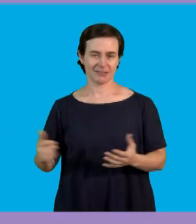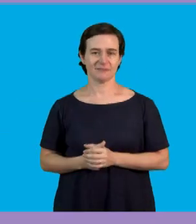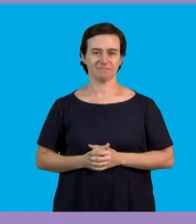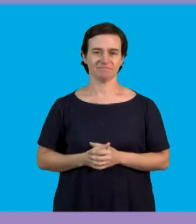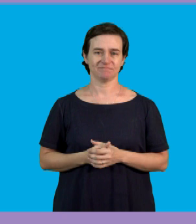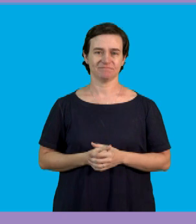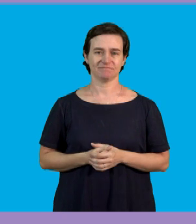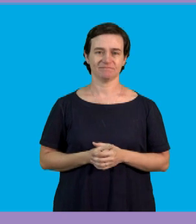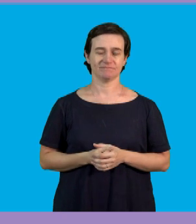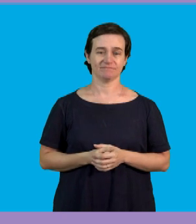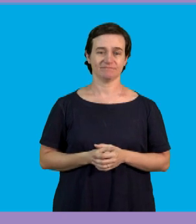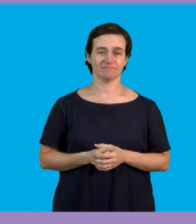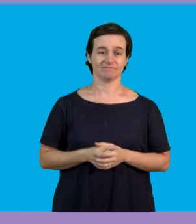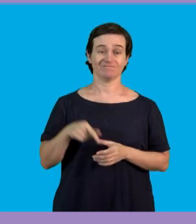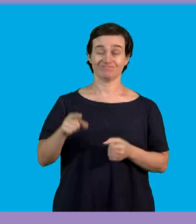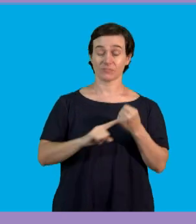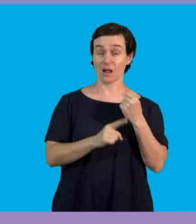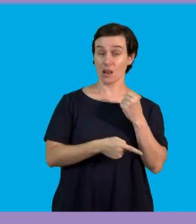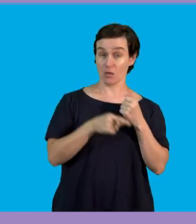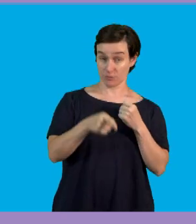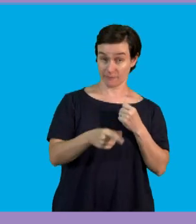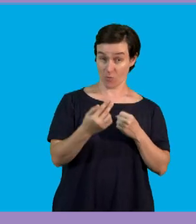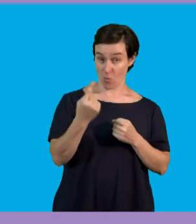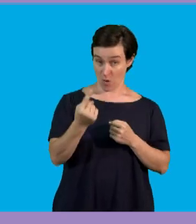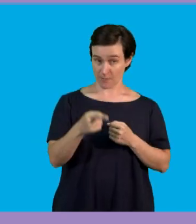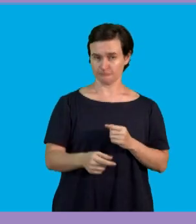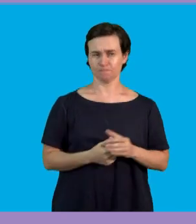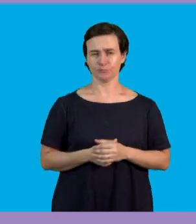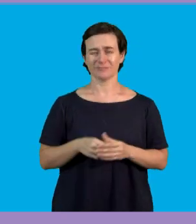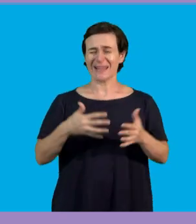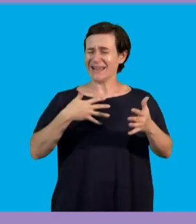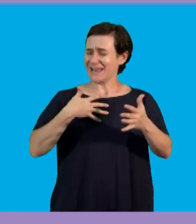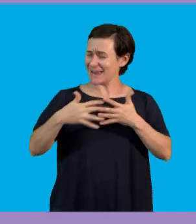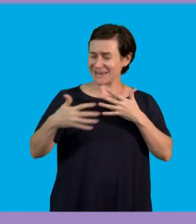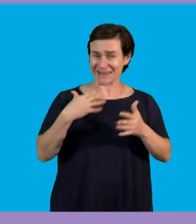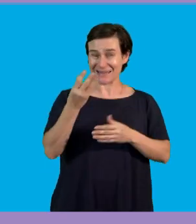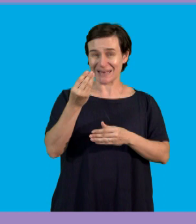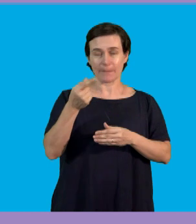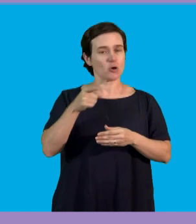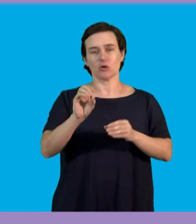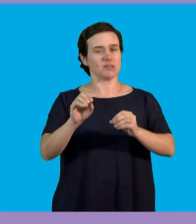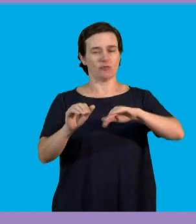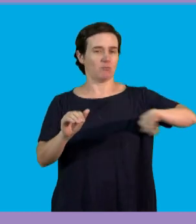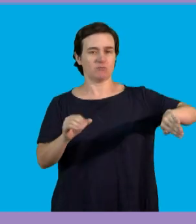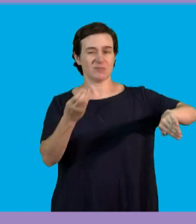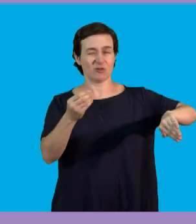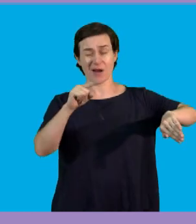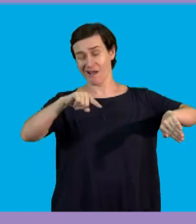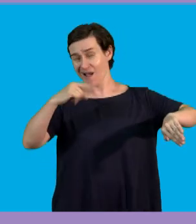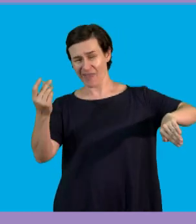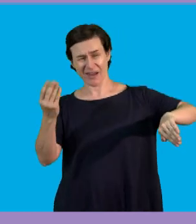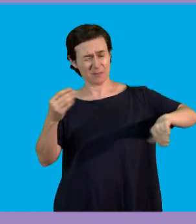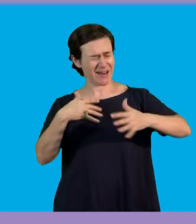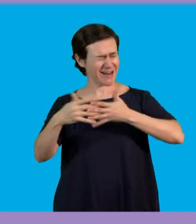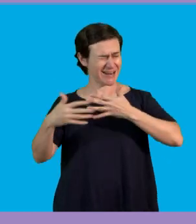2,367. The next property of 1 is that any number except for 0. So any